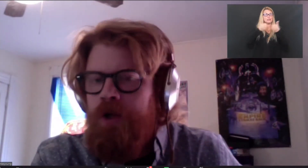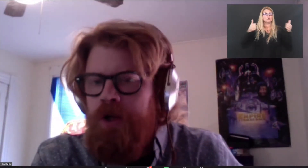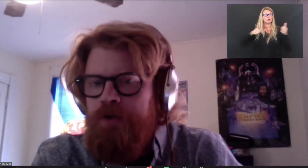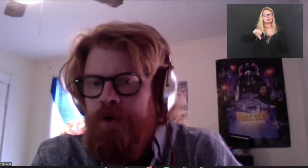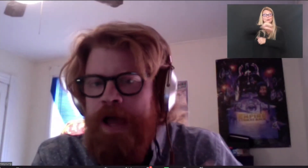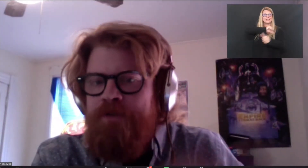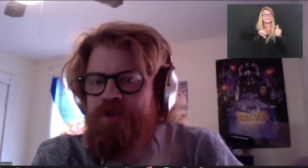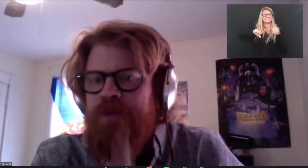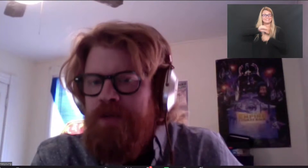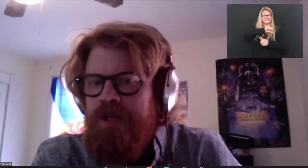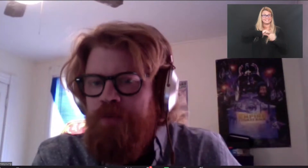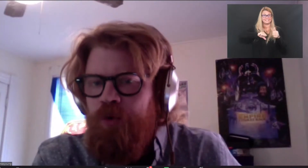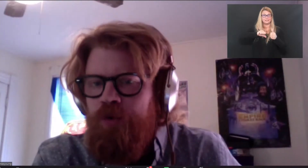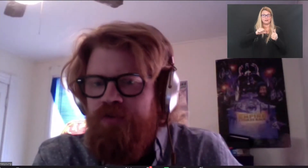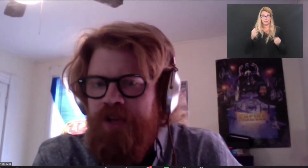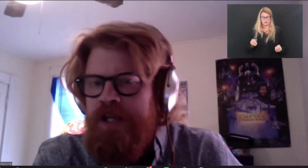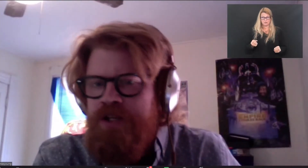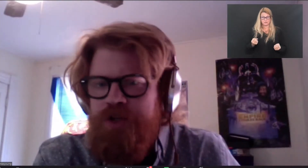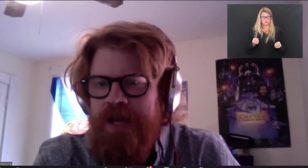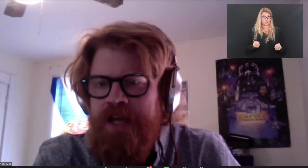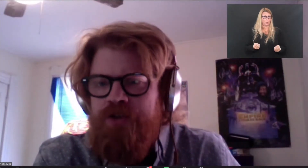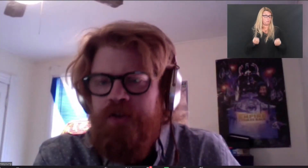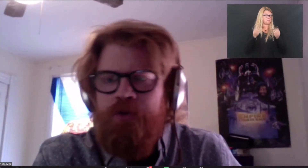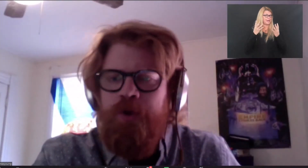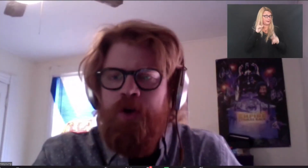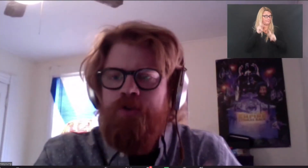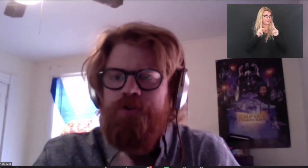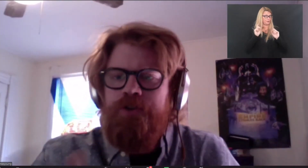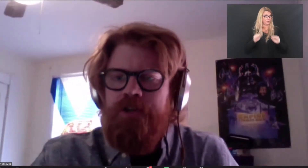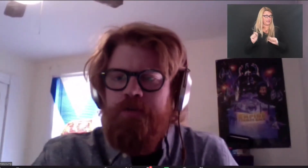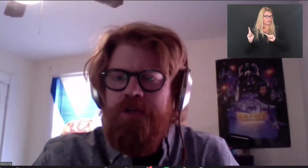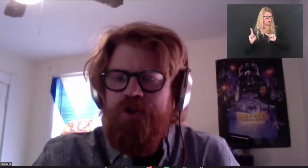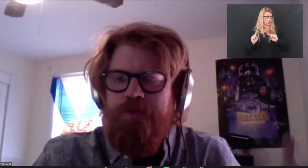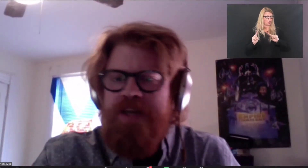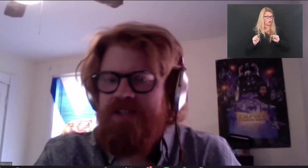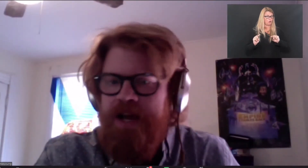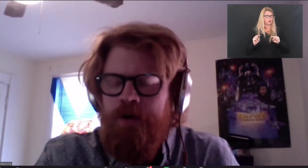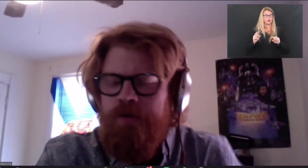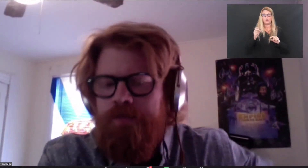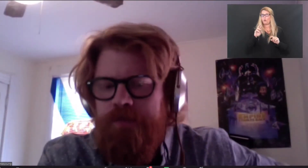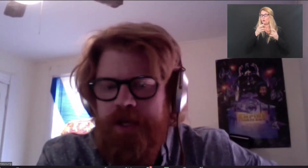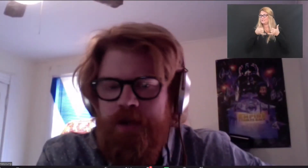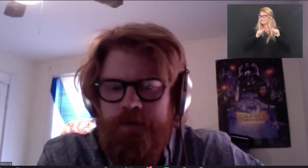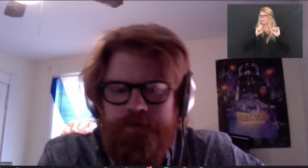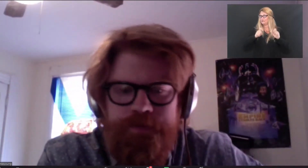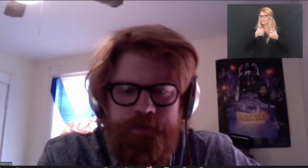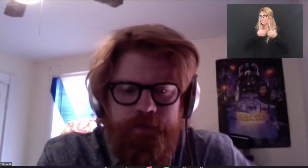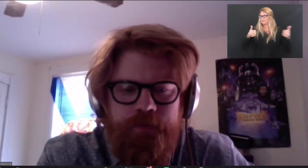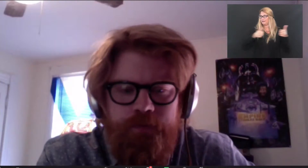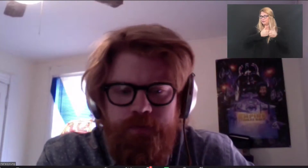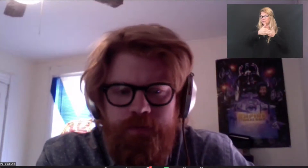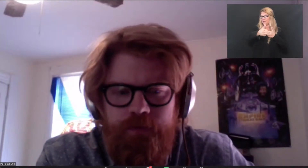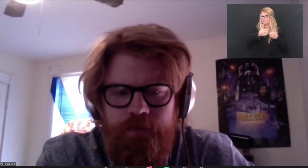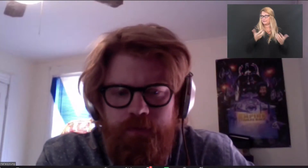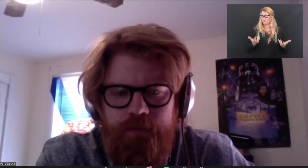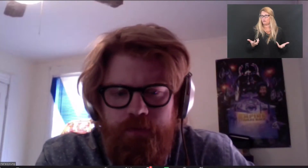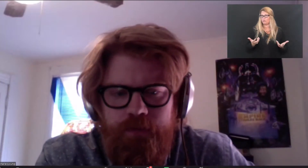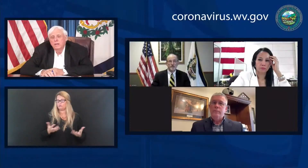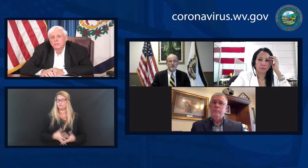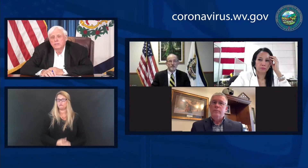now, have as many people will fit in a space. Do we all still need to be spaced out? Thank you.